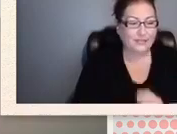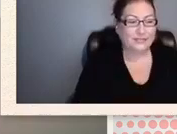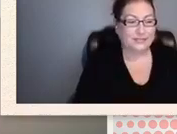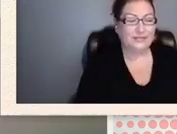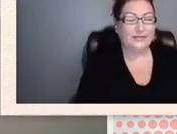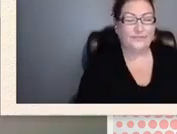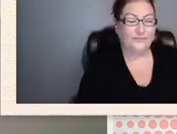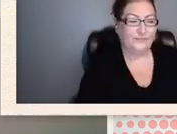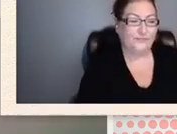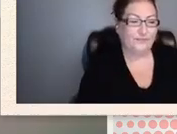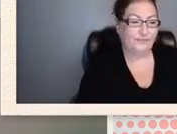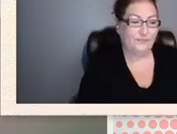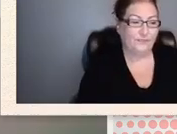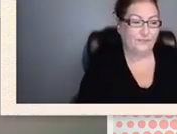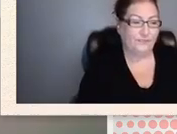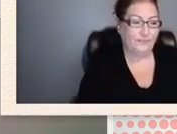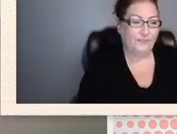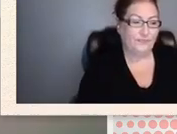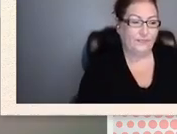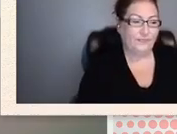slide.